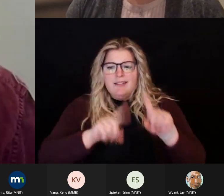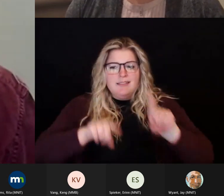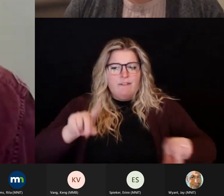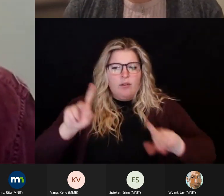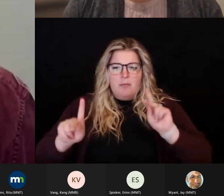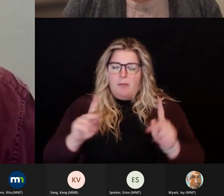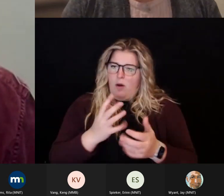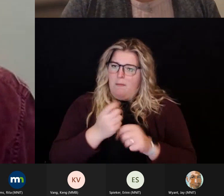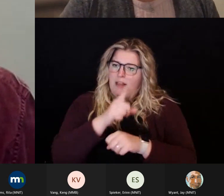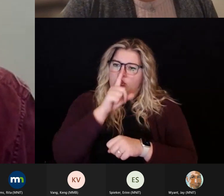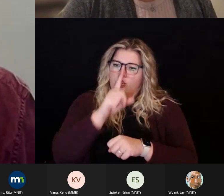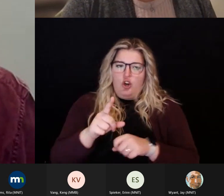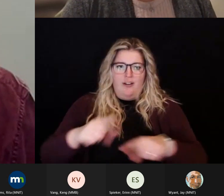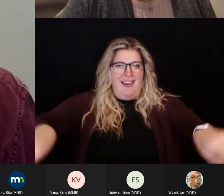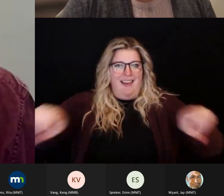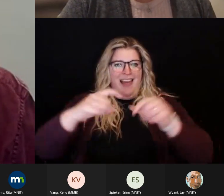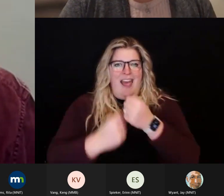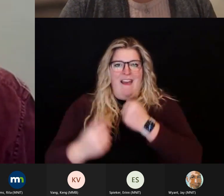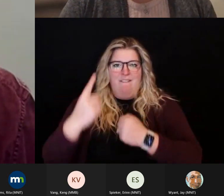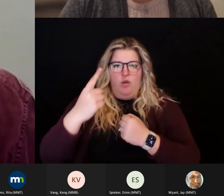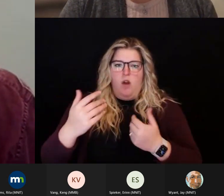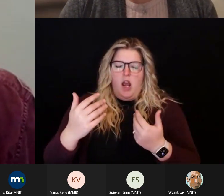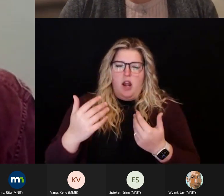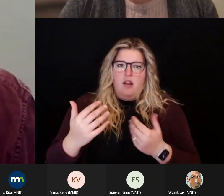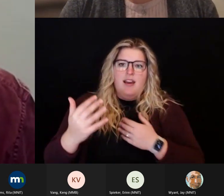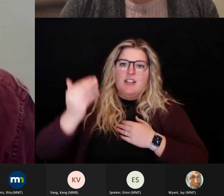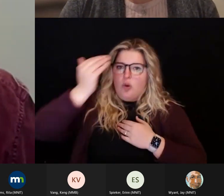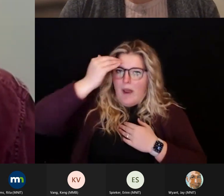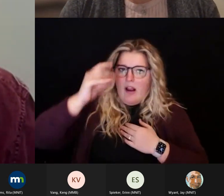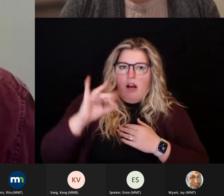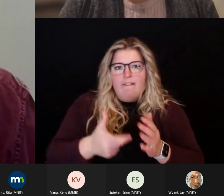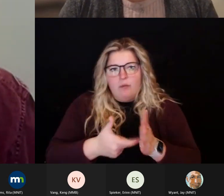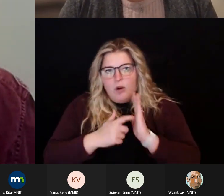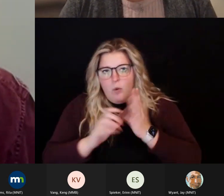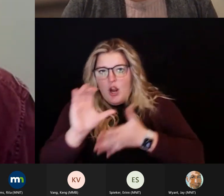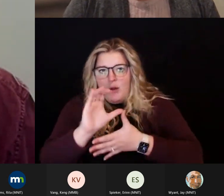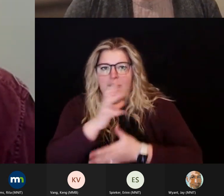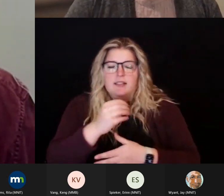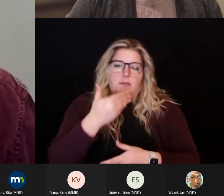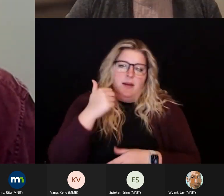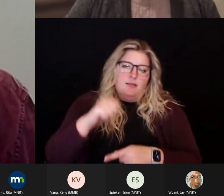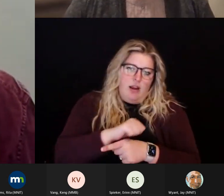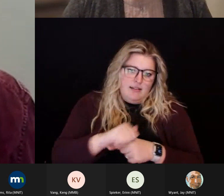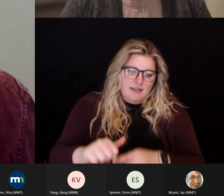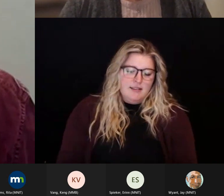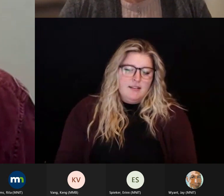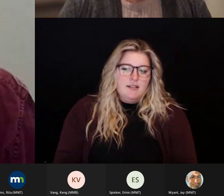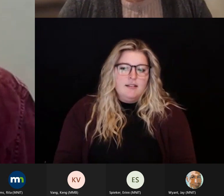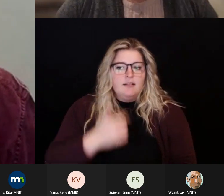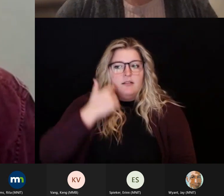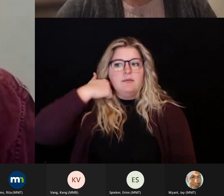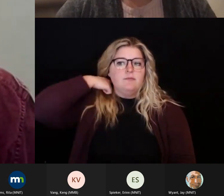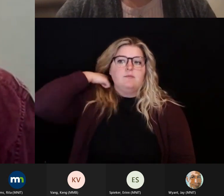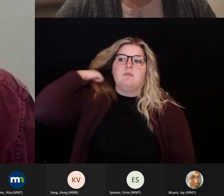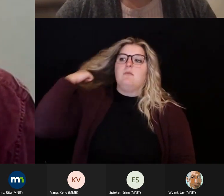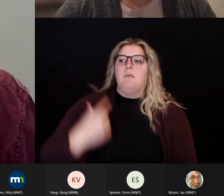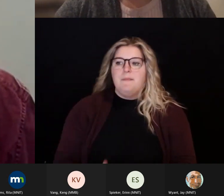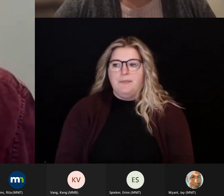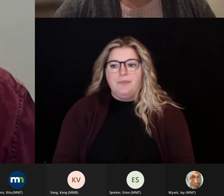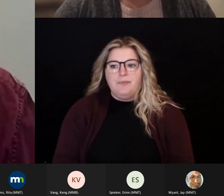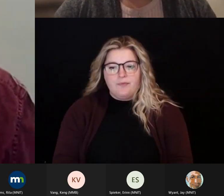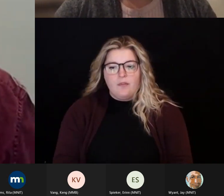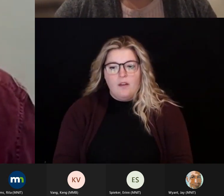exposure to these requirements and best practices. Building on that,